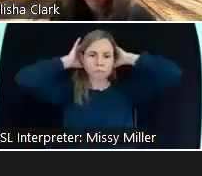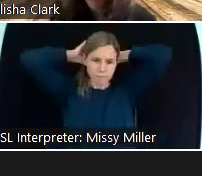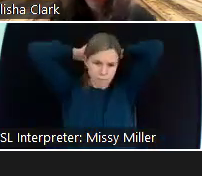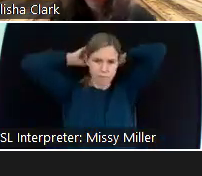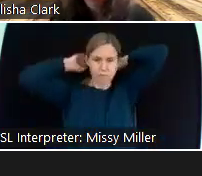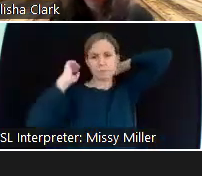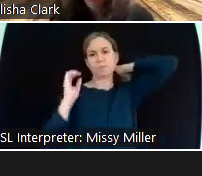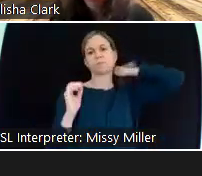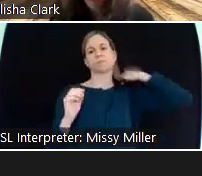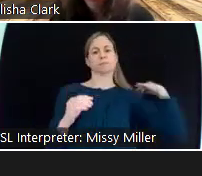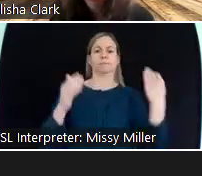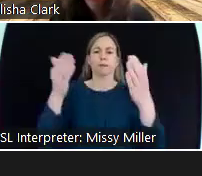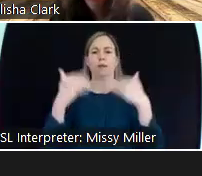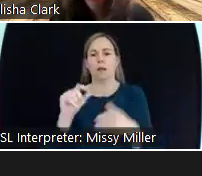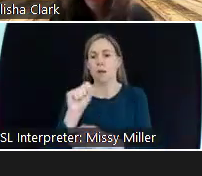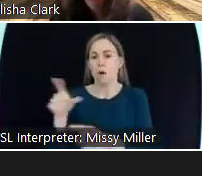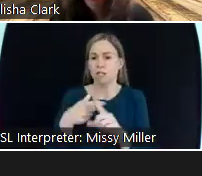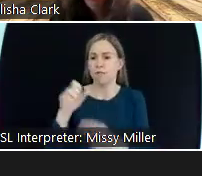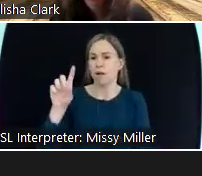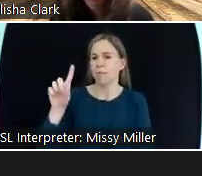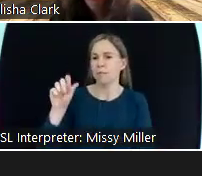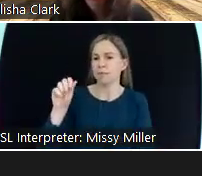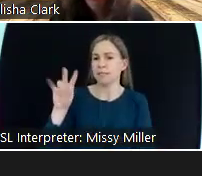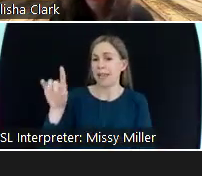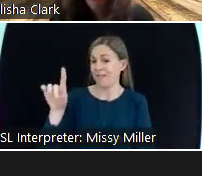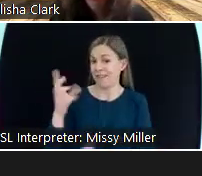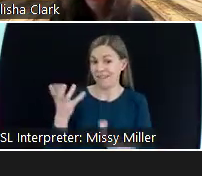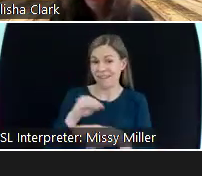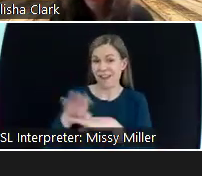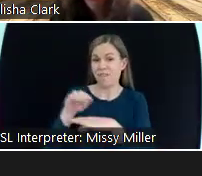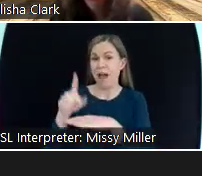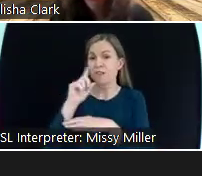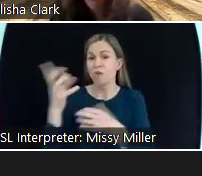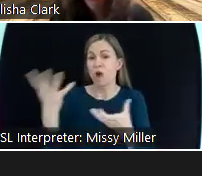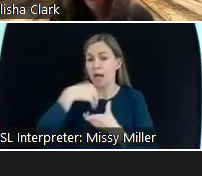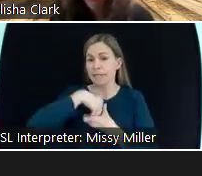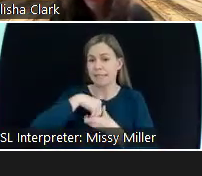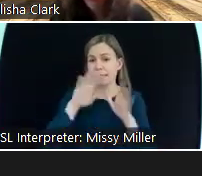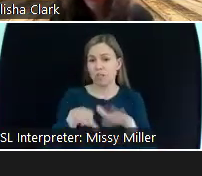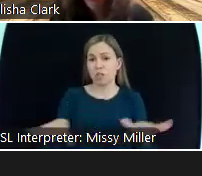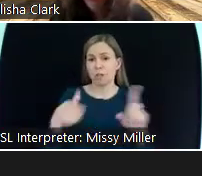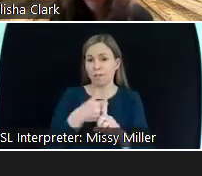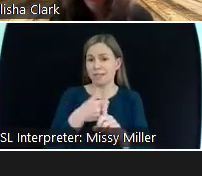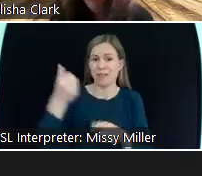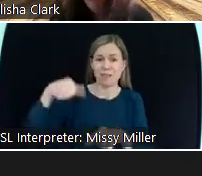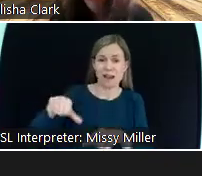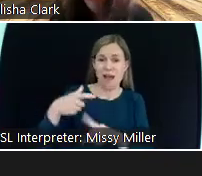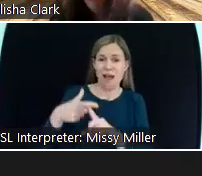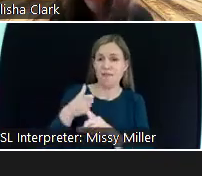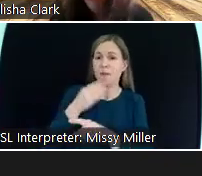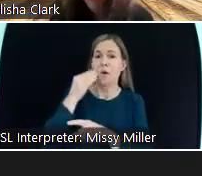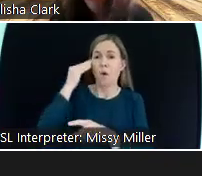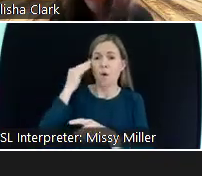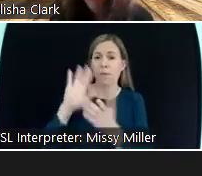This question is from David. Any advice or suggestions for autistic children that have been denied by the home and community-based